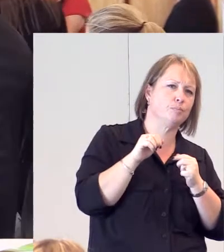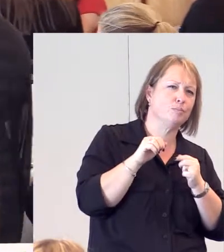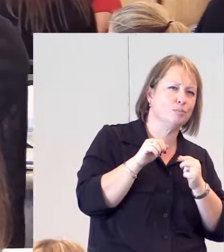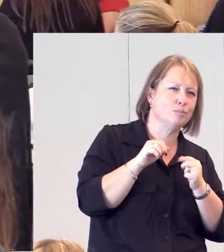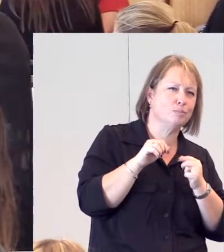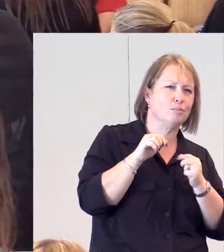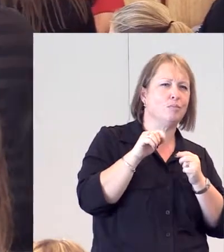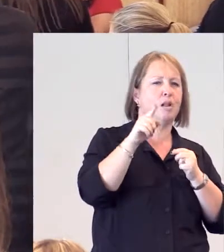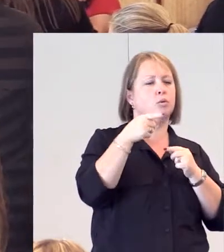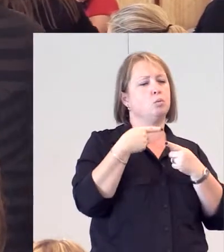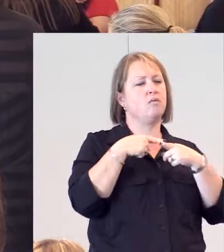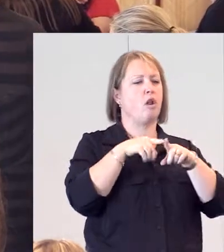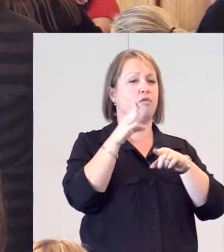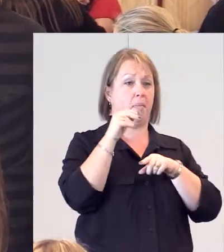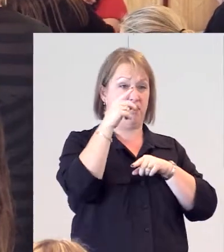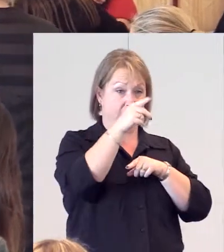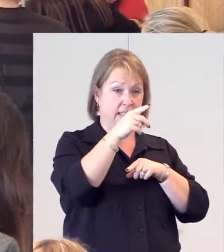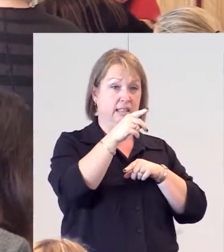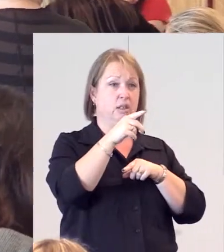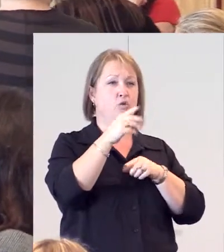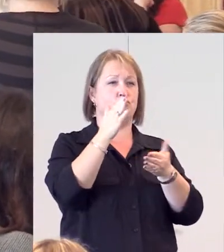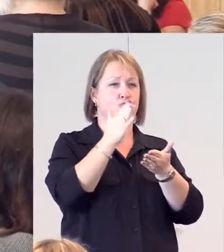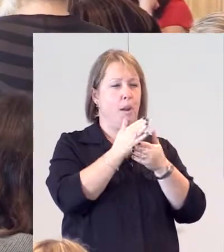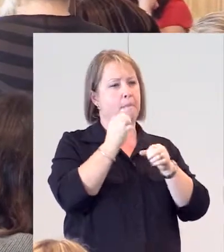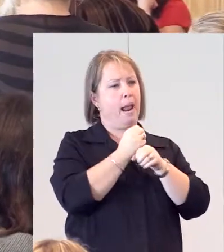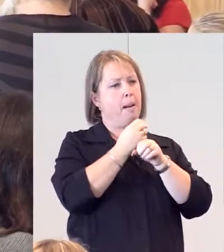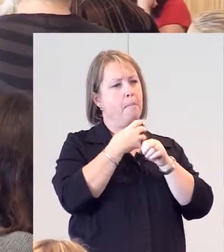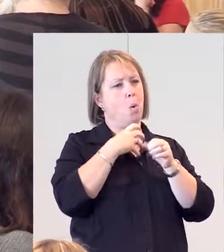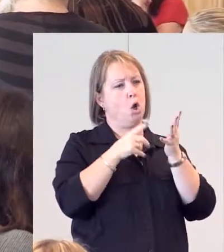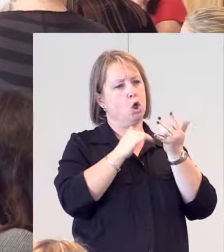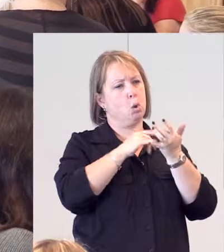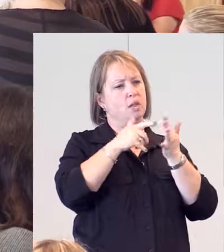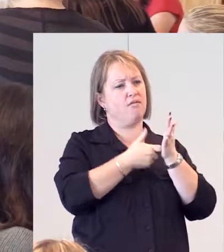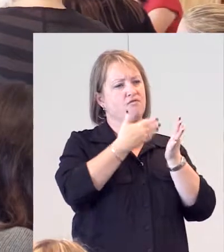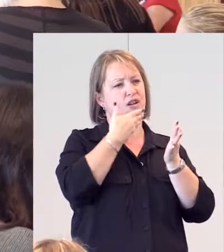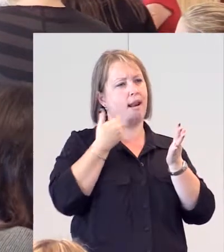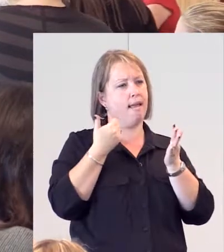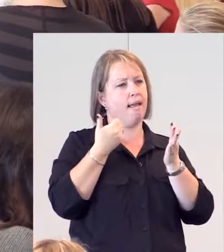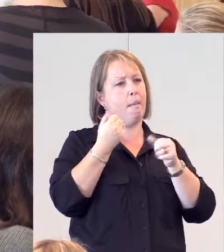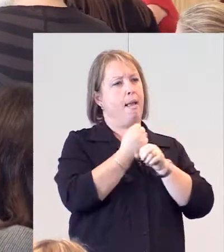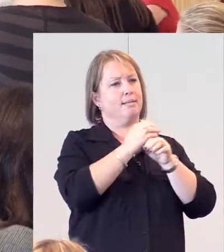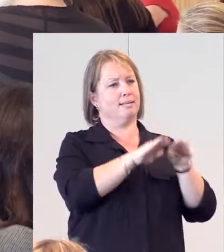Following on from that really was just making it user-friendly and standardising the data required,